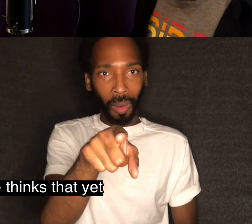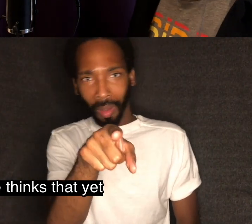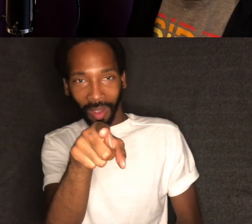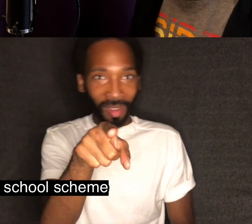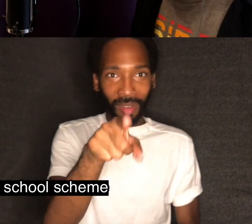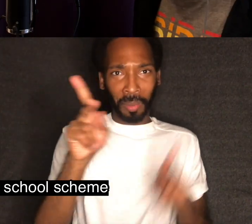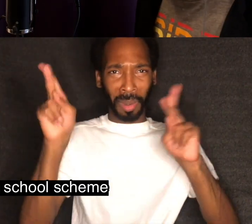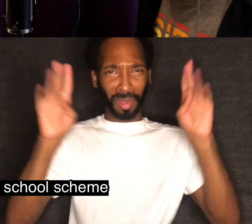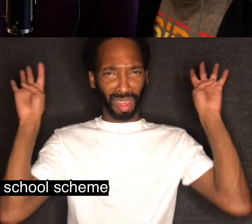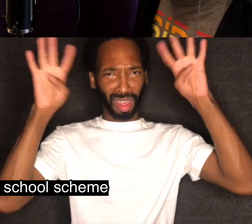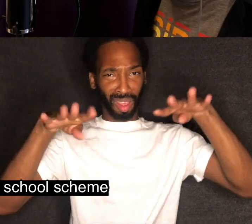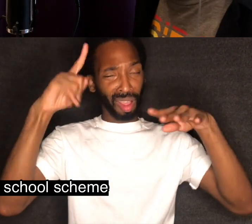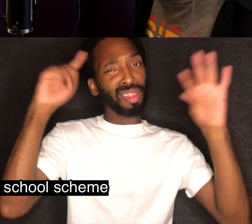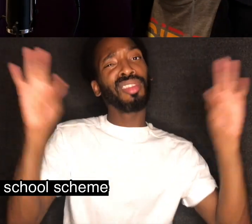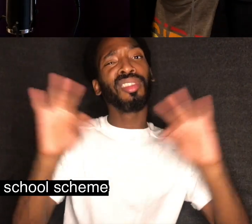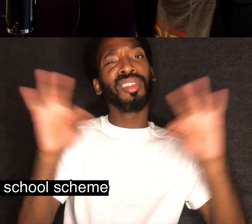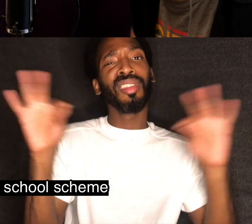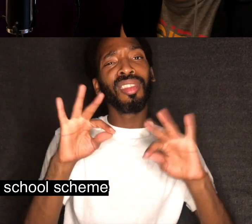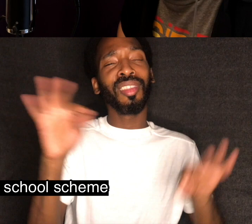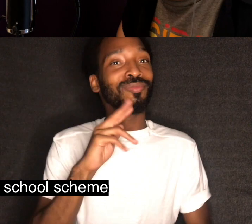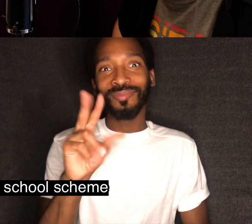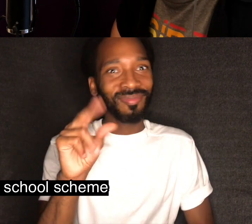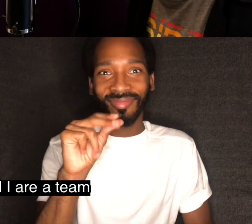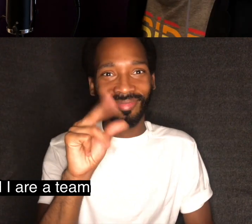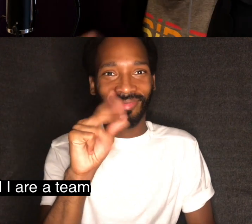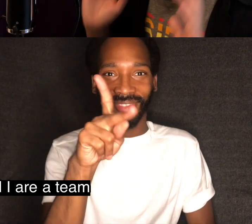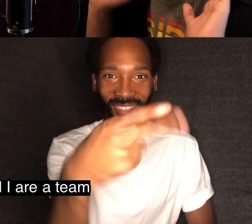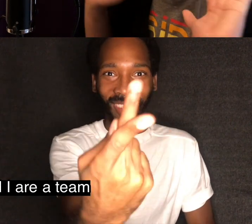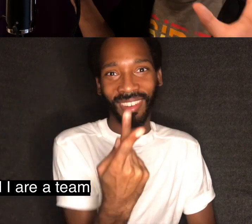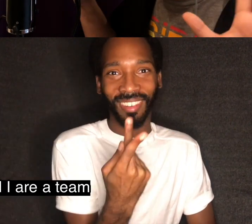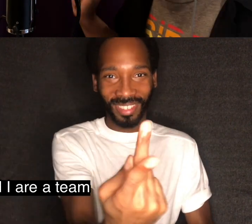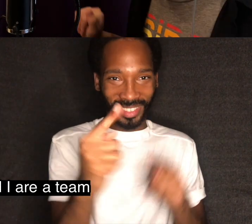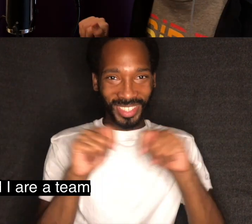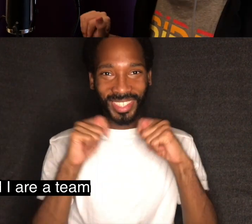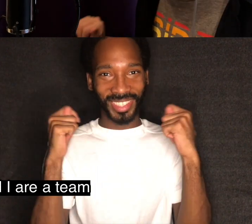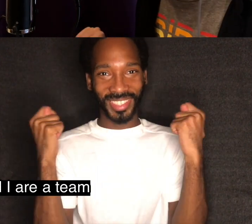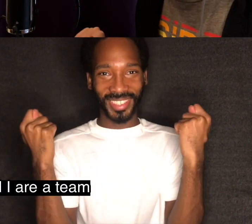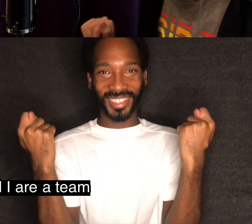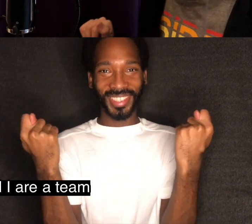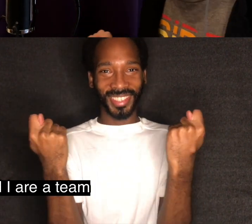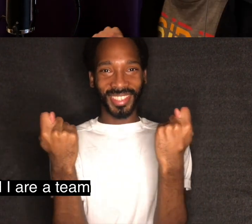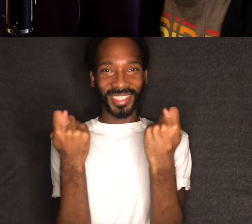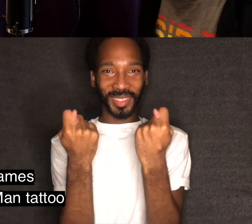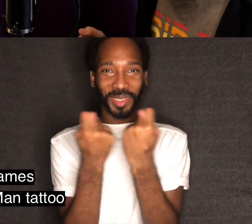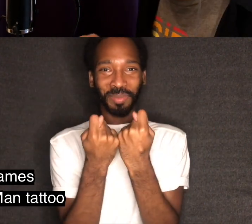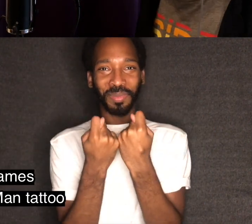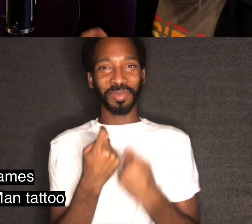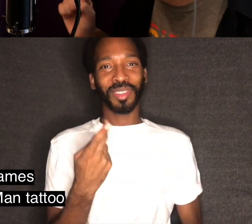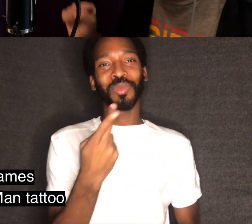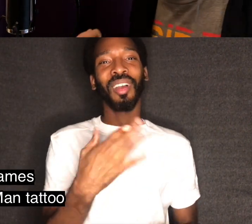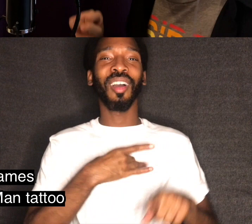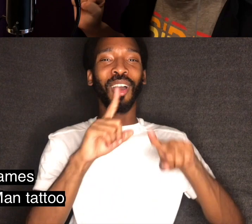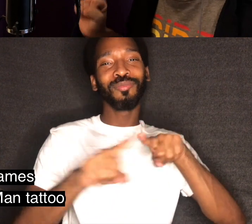yet. You're just a nothing in this high school scheme, but it's no big cause you and I are a team.